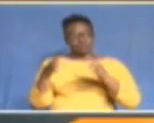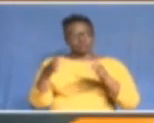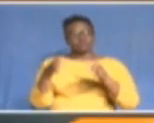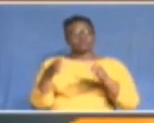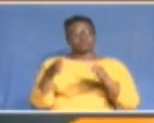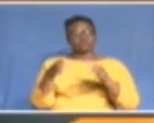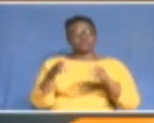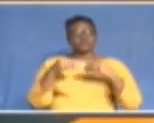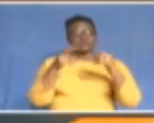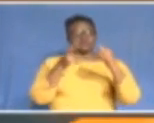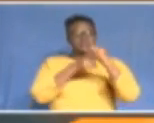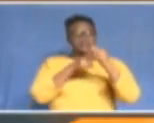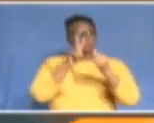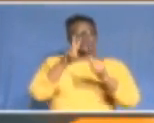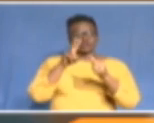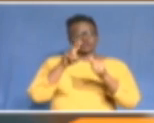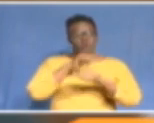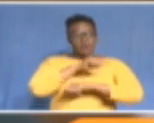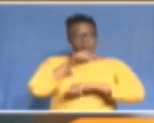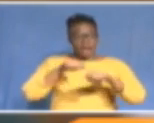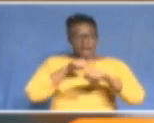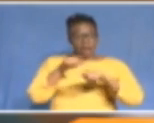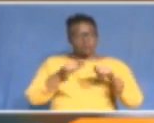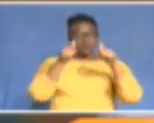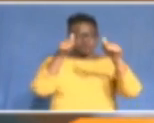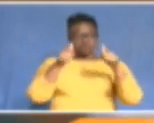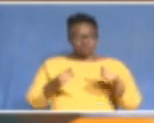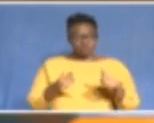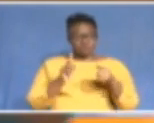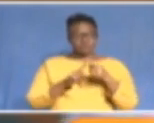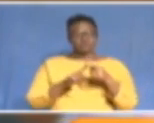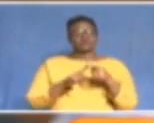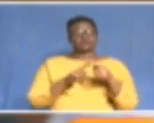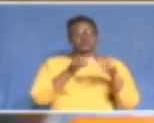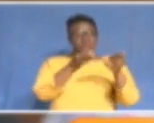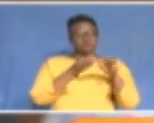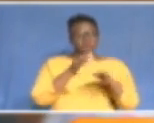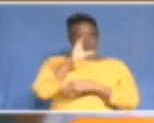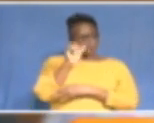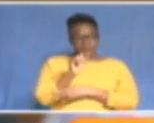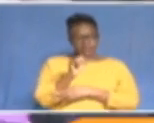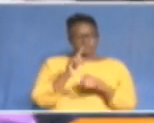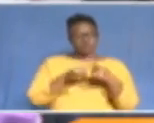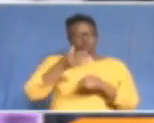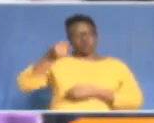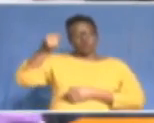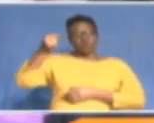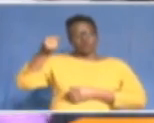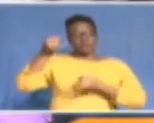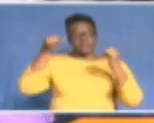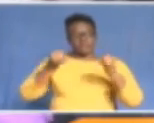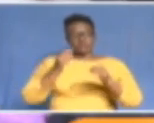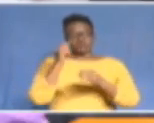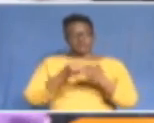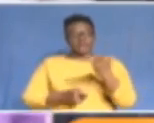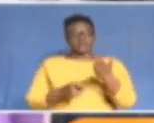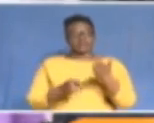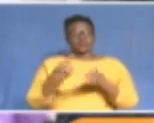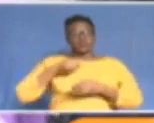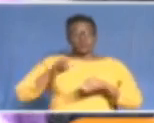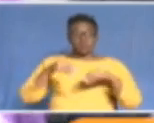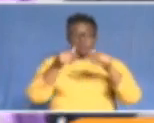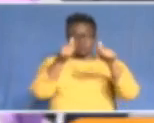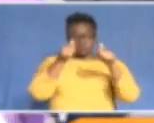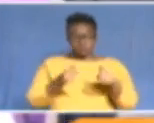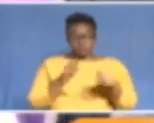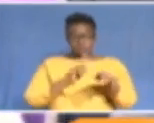issued a 72-hour ultimatum to Treasury CS Rotich to suspend the new tax. We are giving you time that by the time you